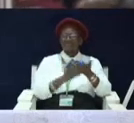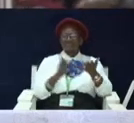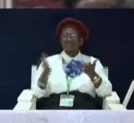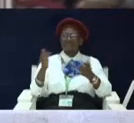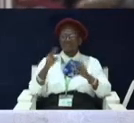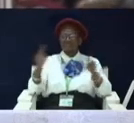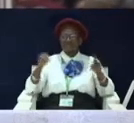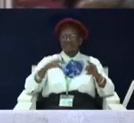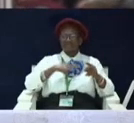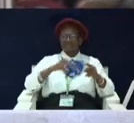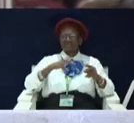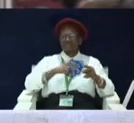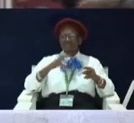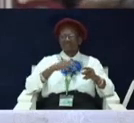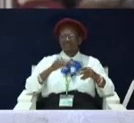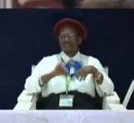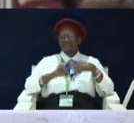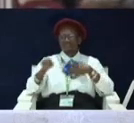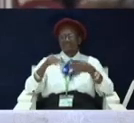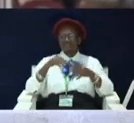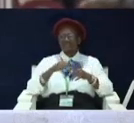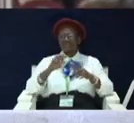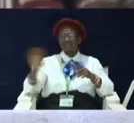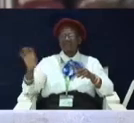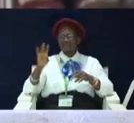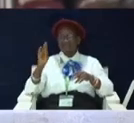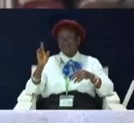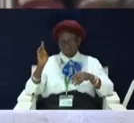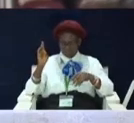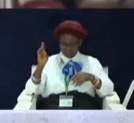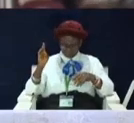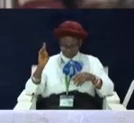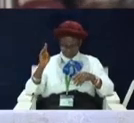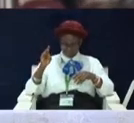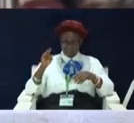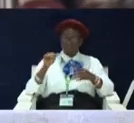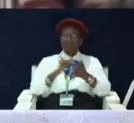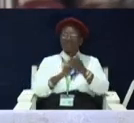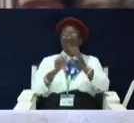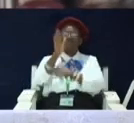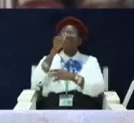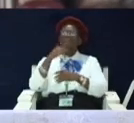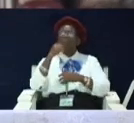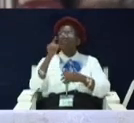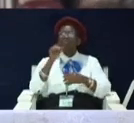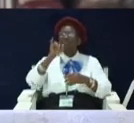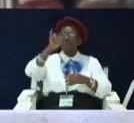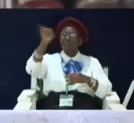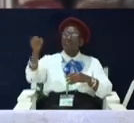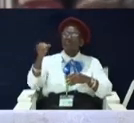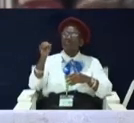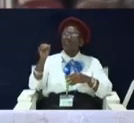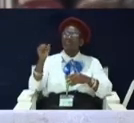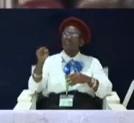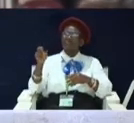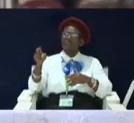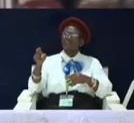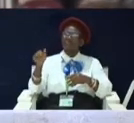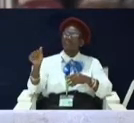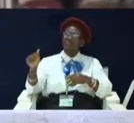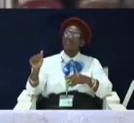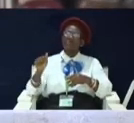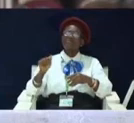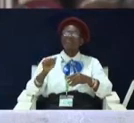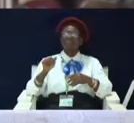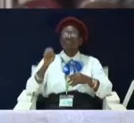kanto sheye pataki ninu oni esekeje yen ni pe the God told Joshua. Olorun so fun Joshua. He said,